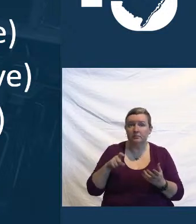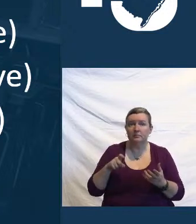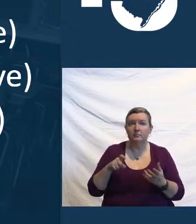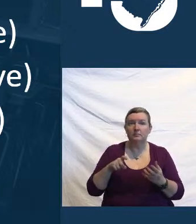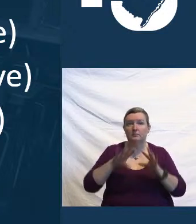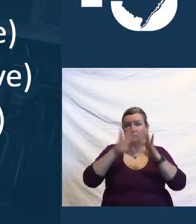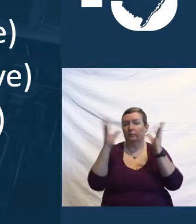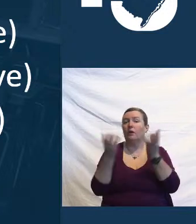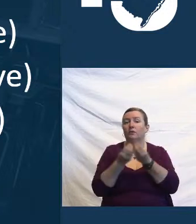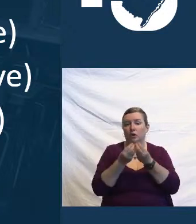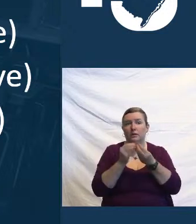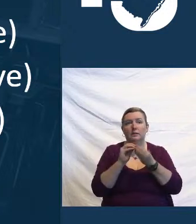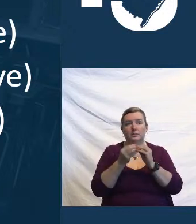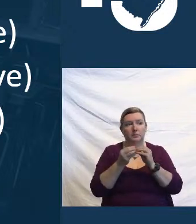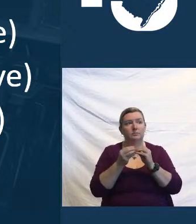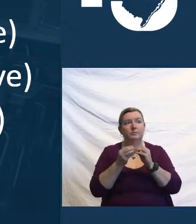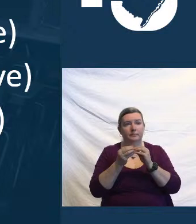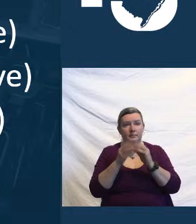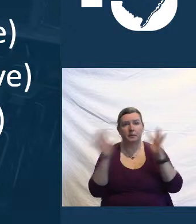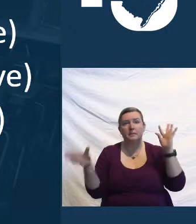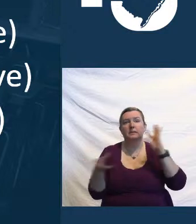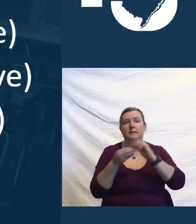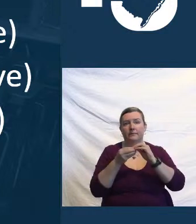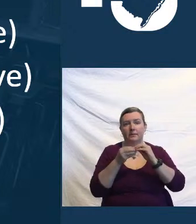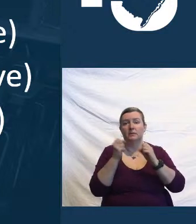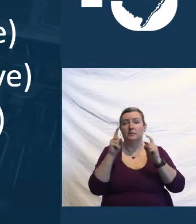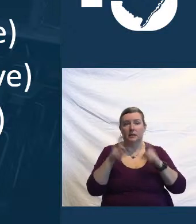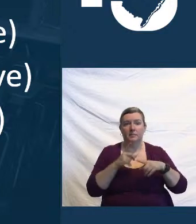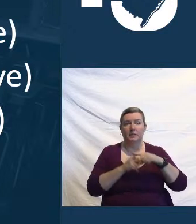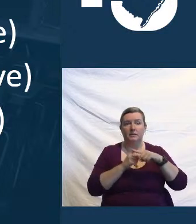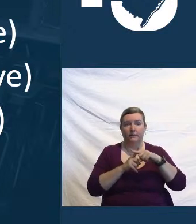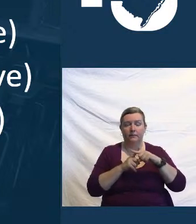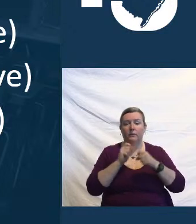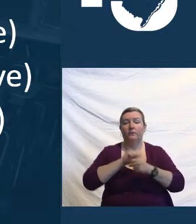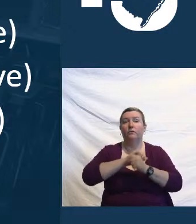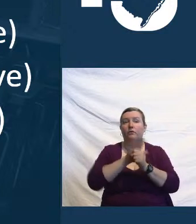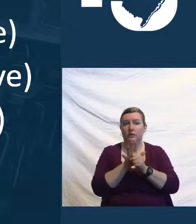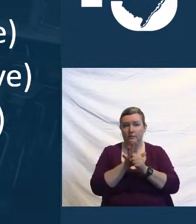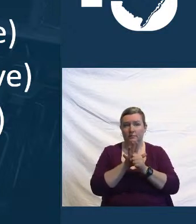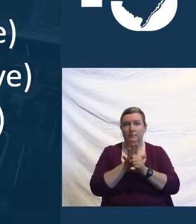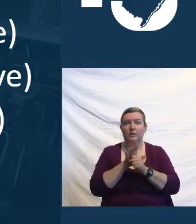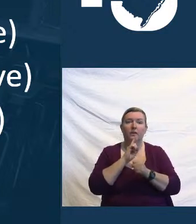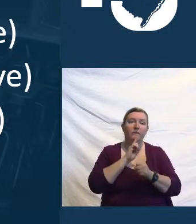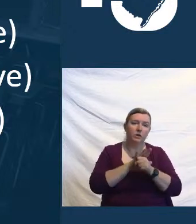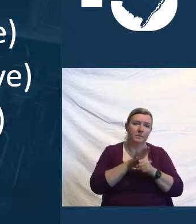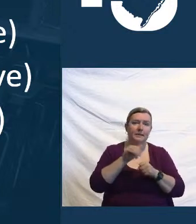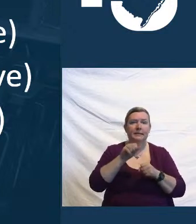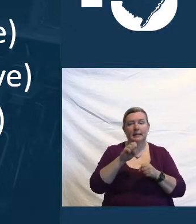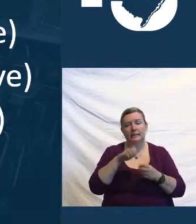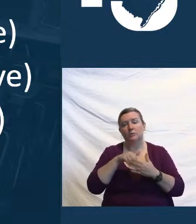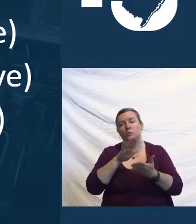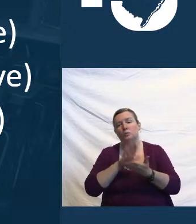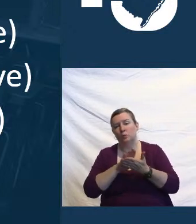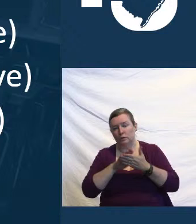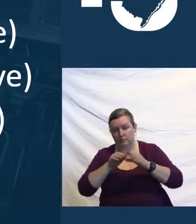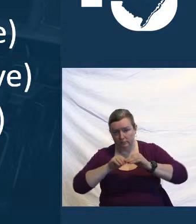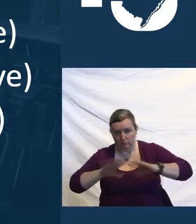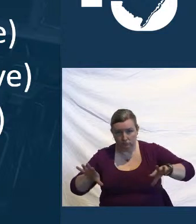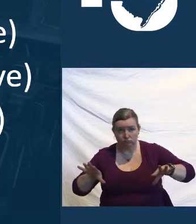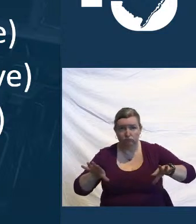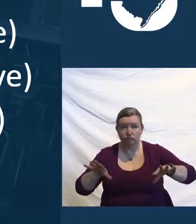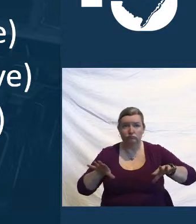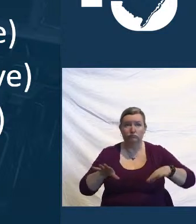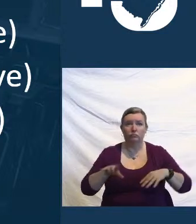and staff who have tested positive for coronavirus through a confirmed case of in-school transmission. And again,